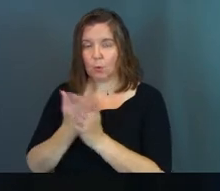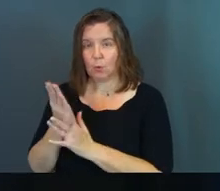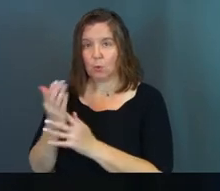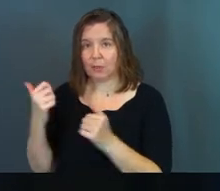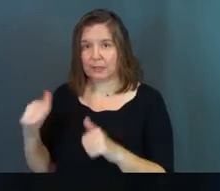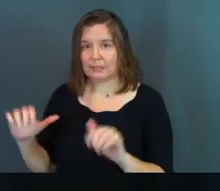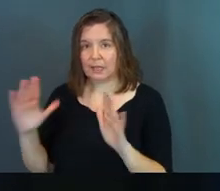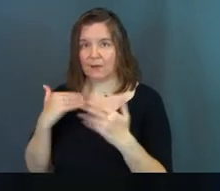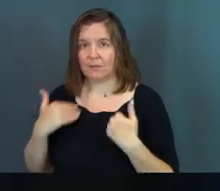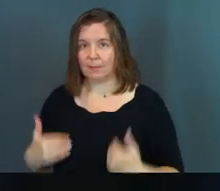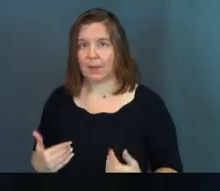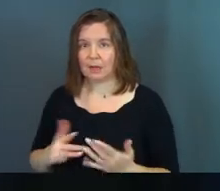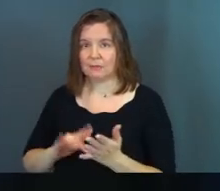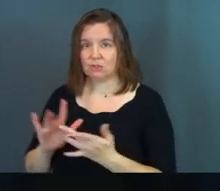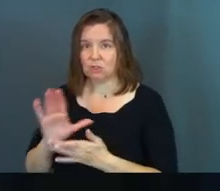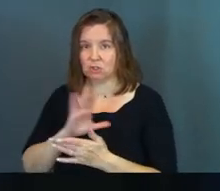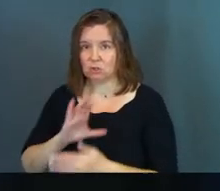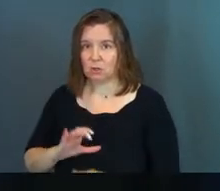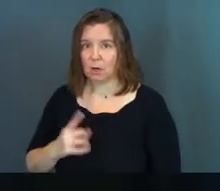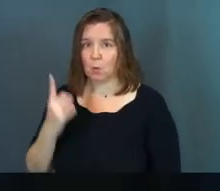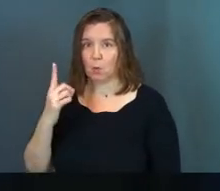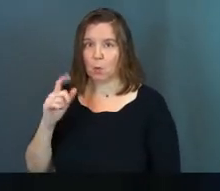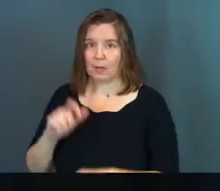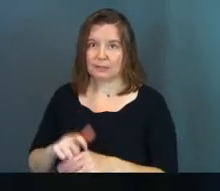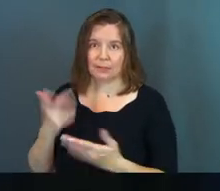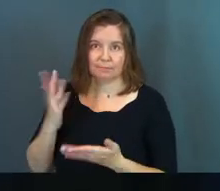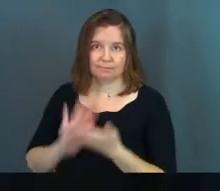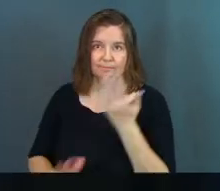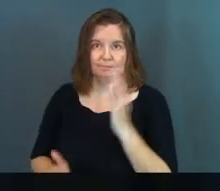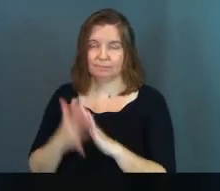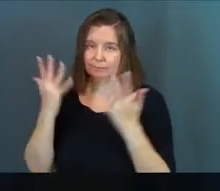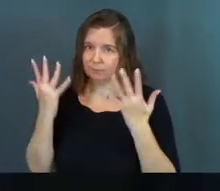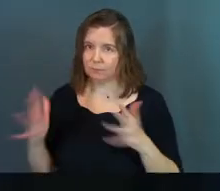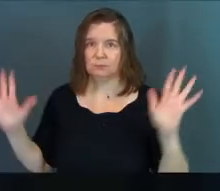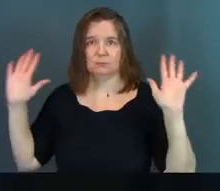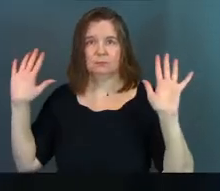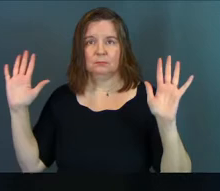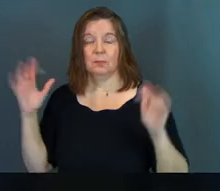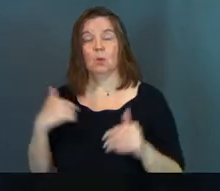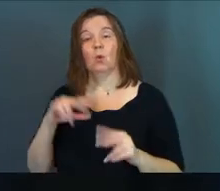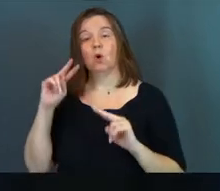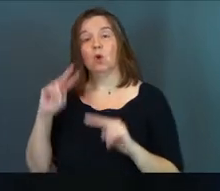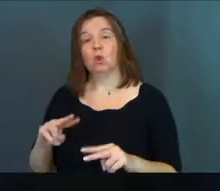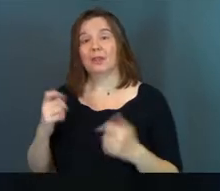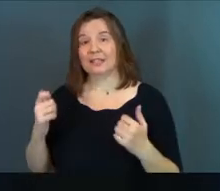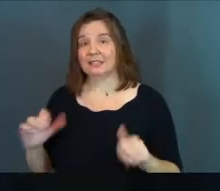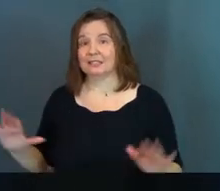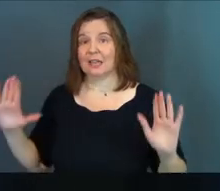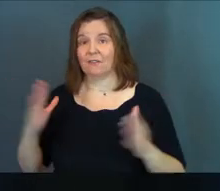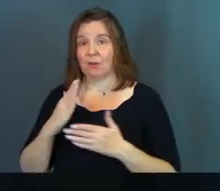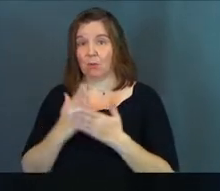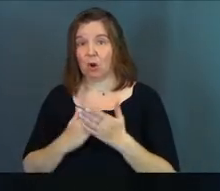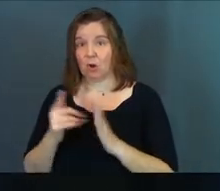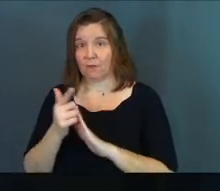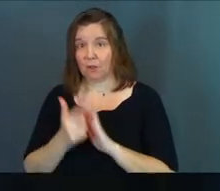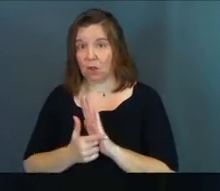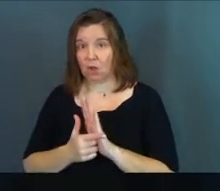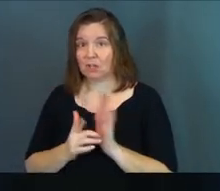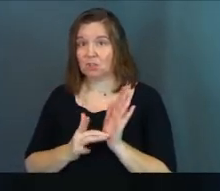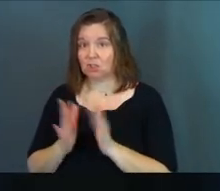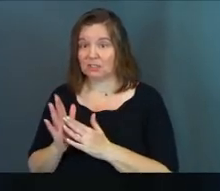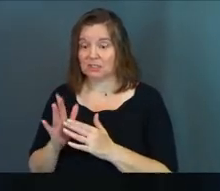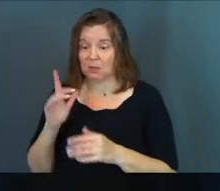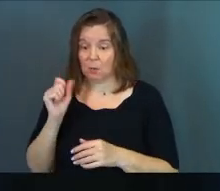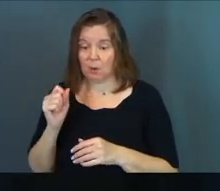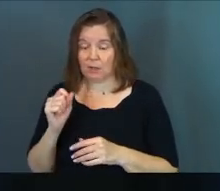of the body of Jesus Christ once and for all, right? So we look at that sacrificial part of the law.